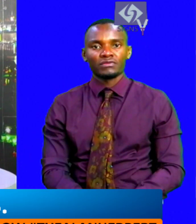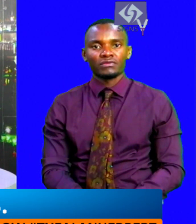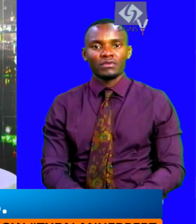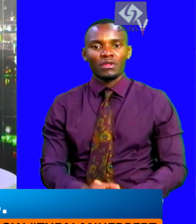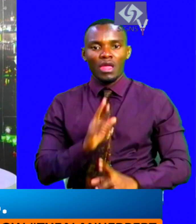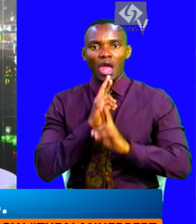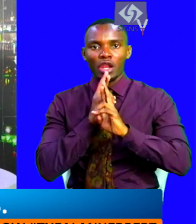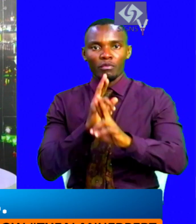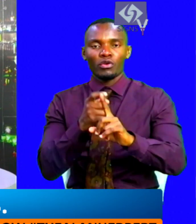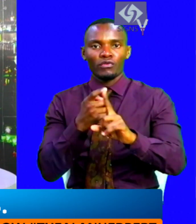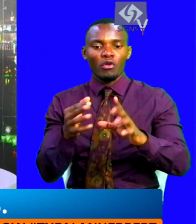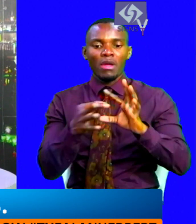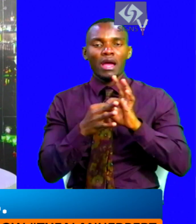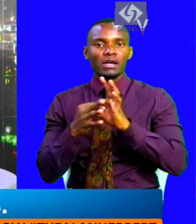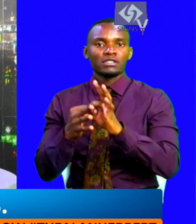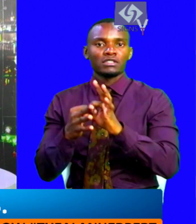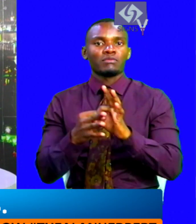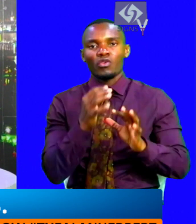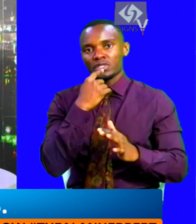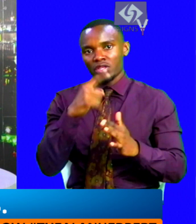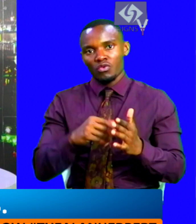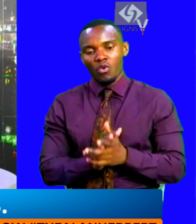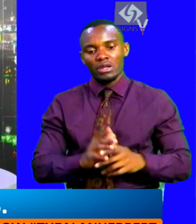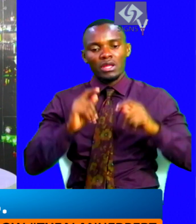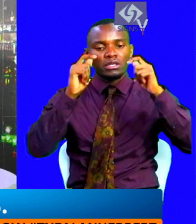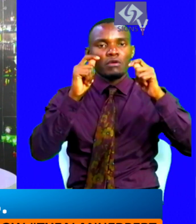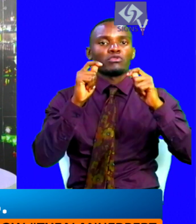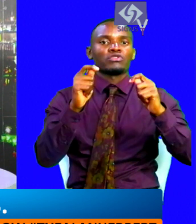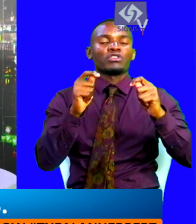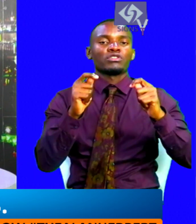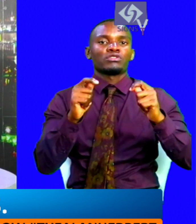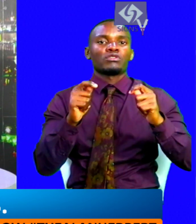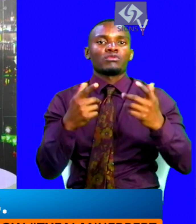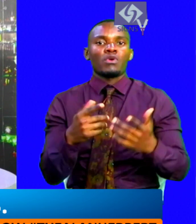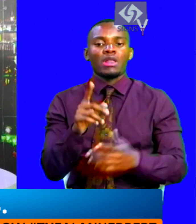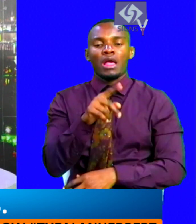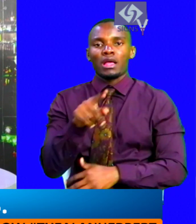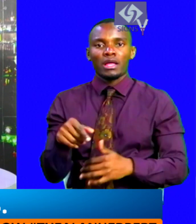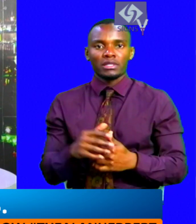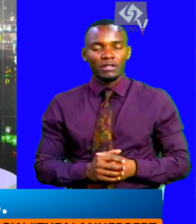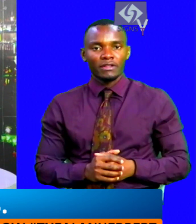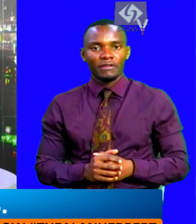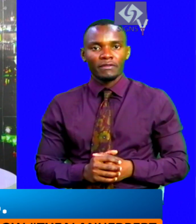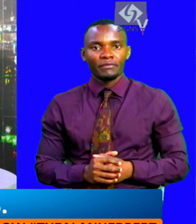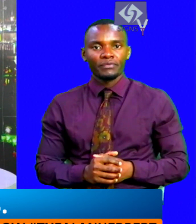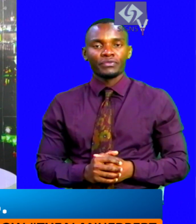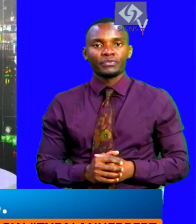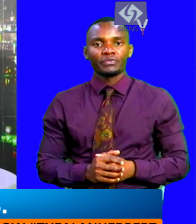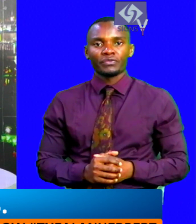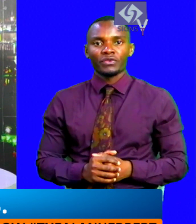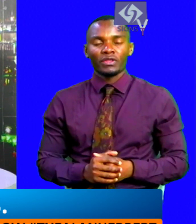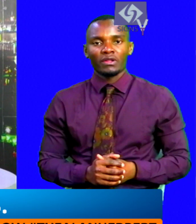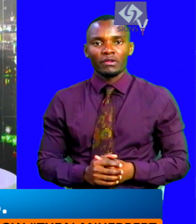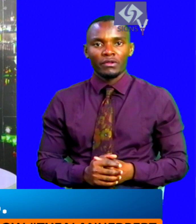report sent to newsrooms came to show that the demonstrations were suspended. Now, the Azimio la Umoja One Kenya coalition